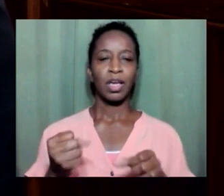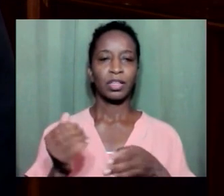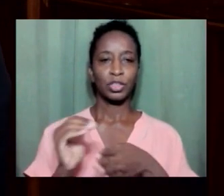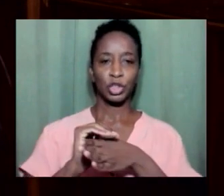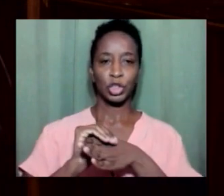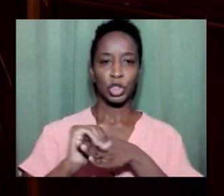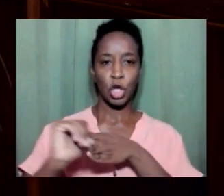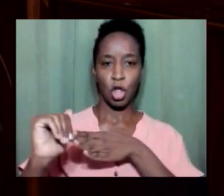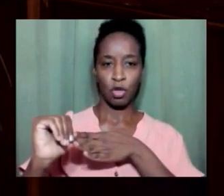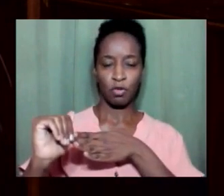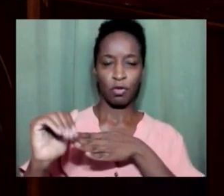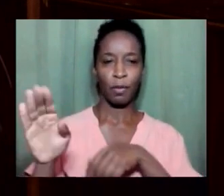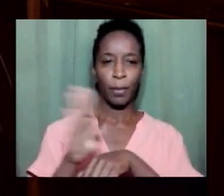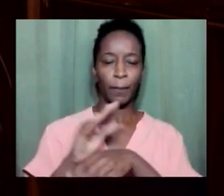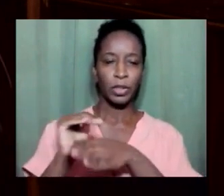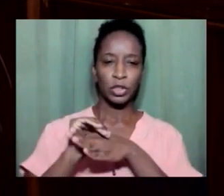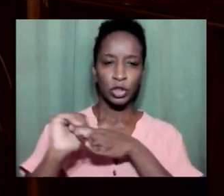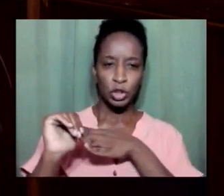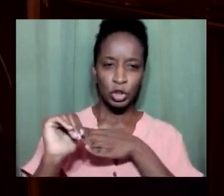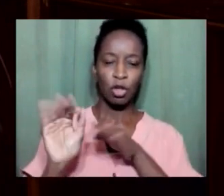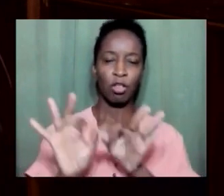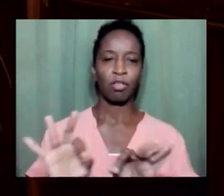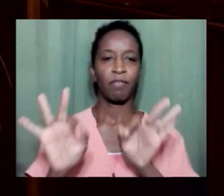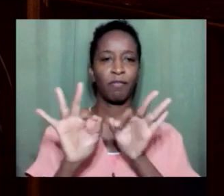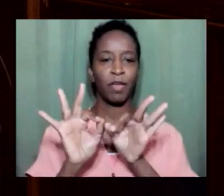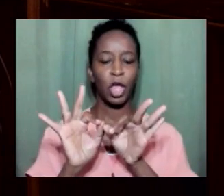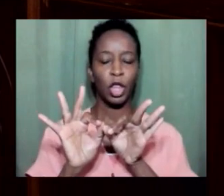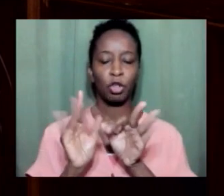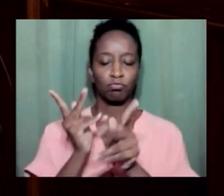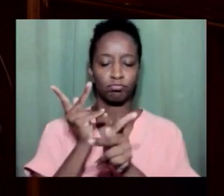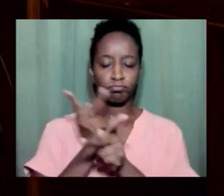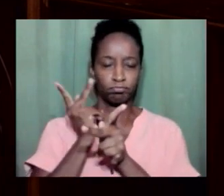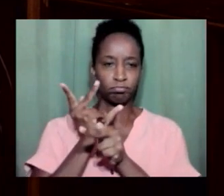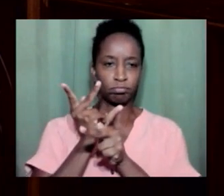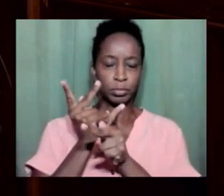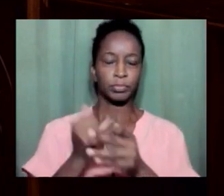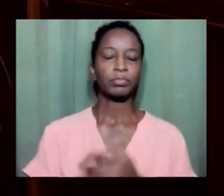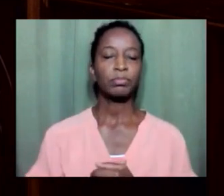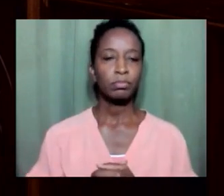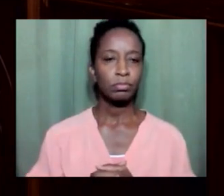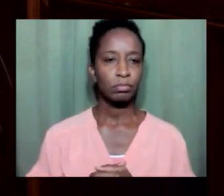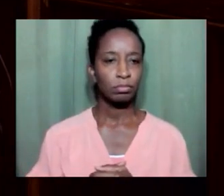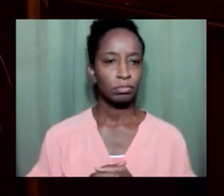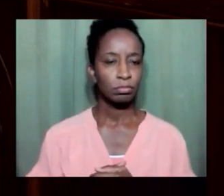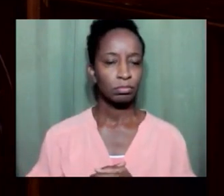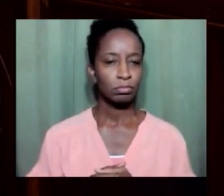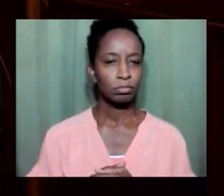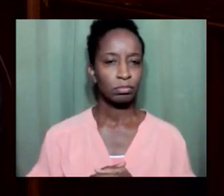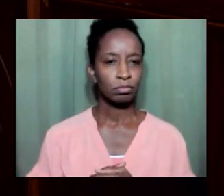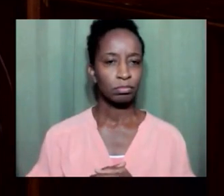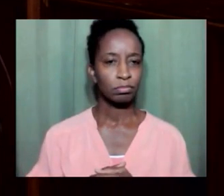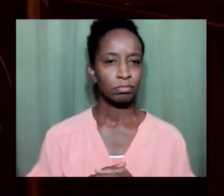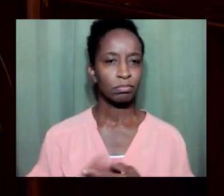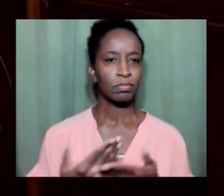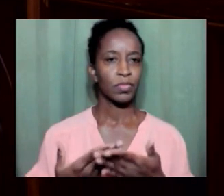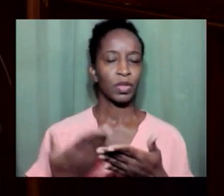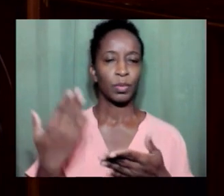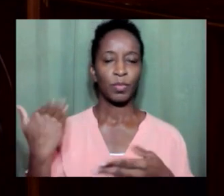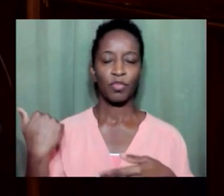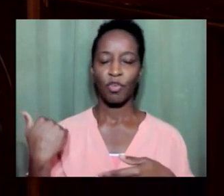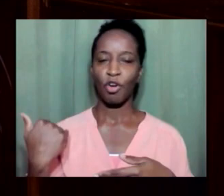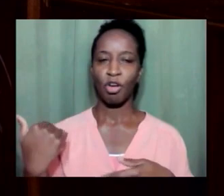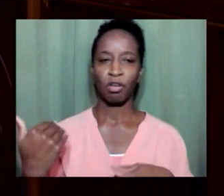Barbados was being strangled then by high and costly debt, failing infrastructure that I don't need to spend time reminding you of